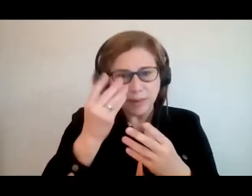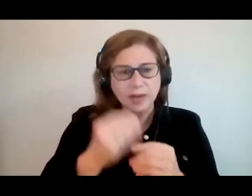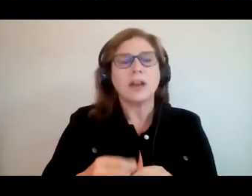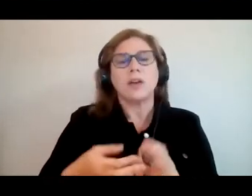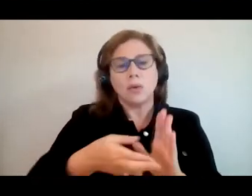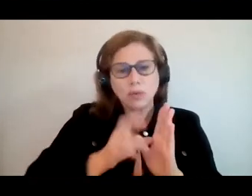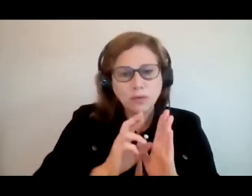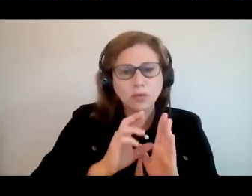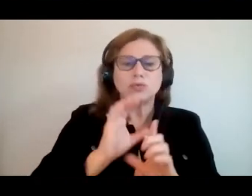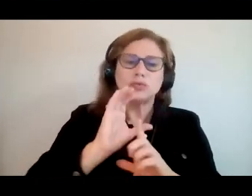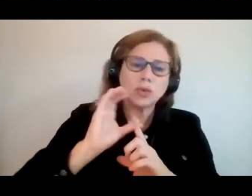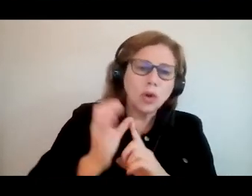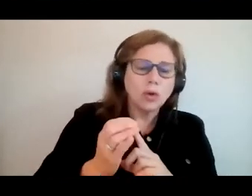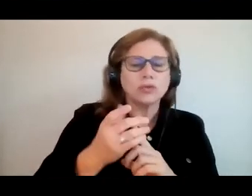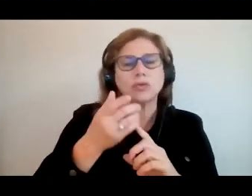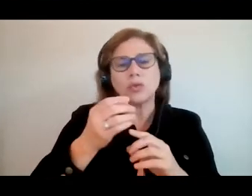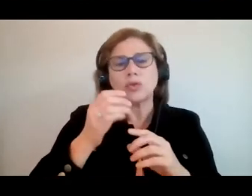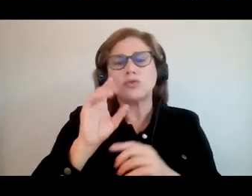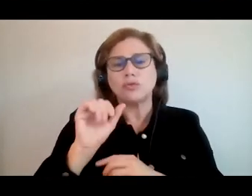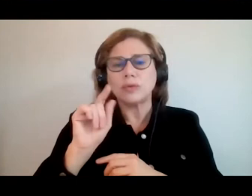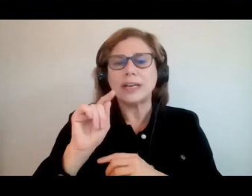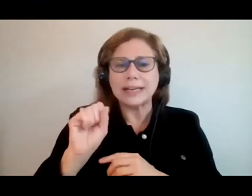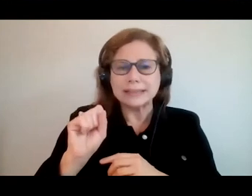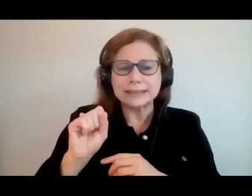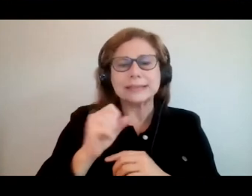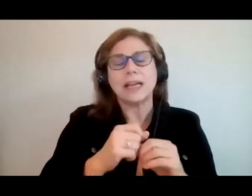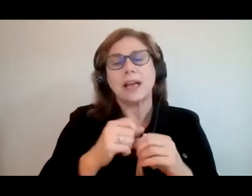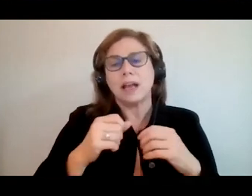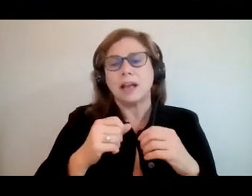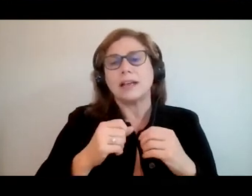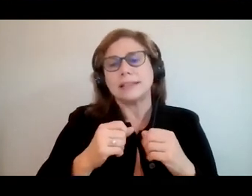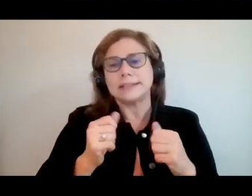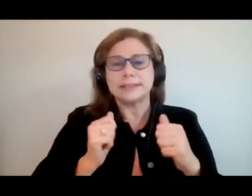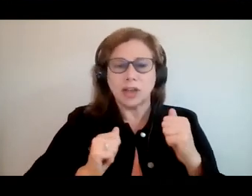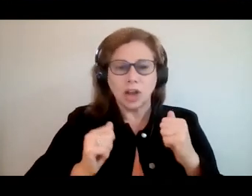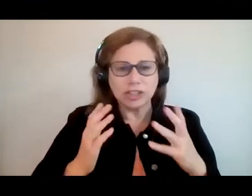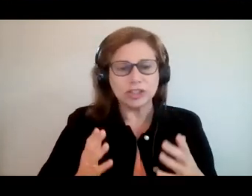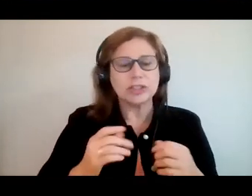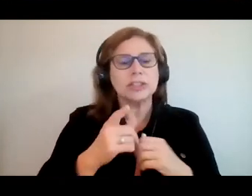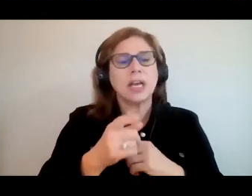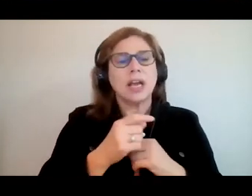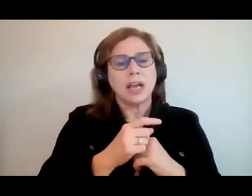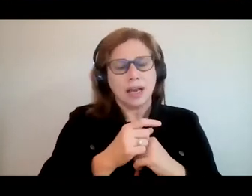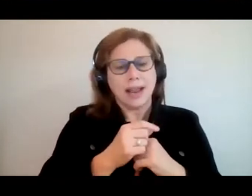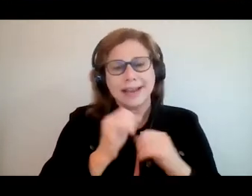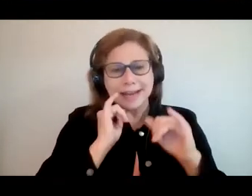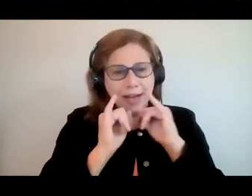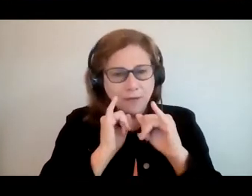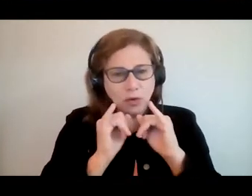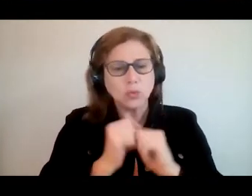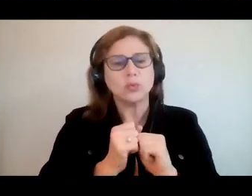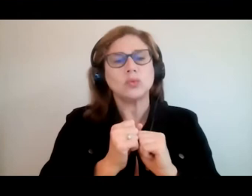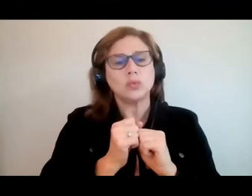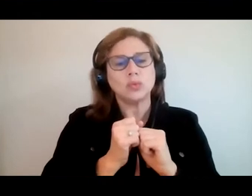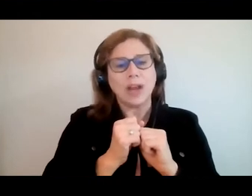and artists, and then of course you've got the auditions, you know, and the interviews that spring from that. And then you've